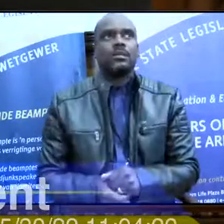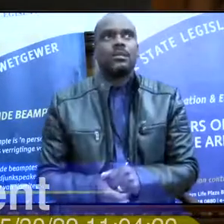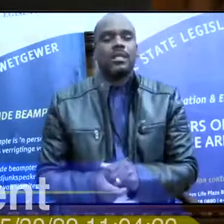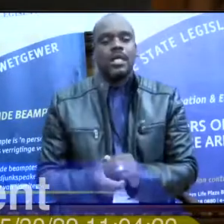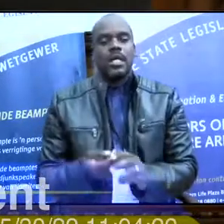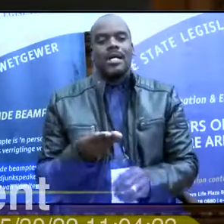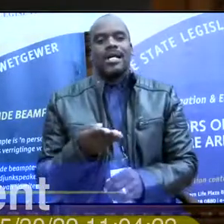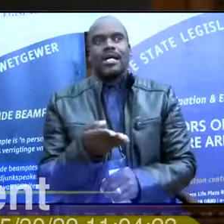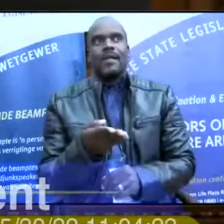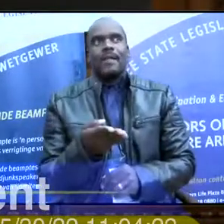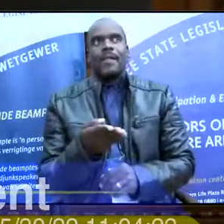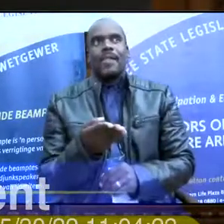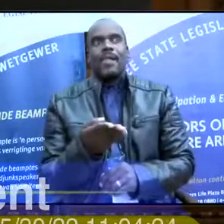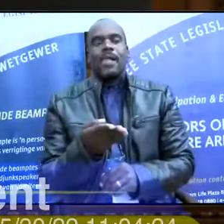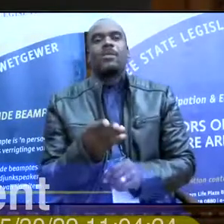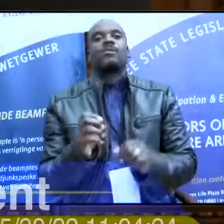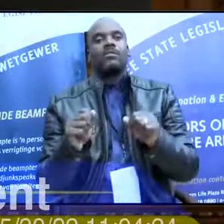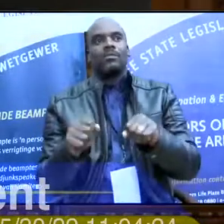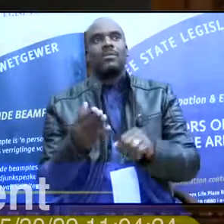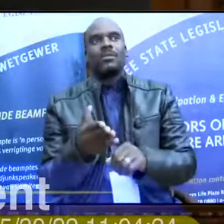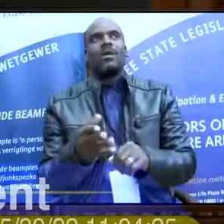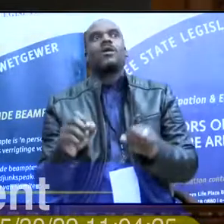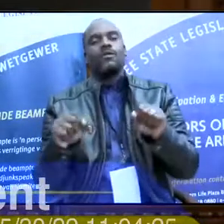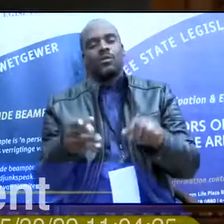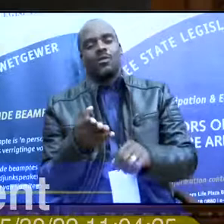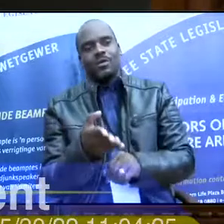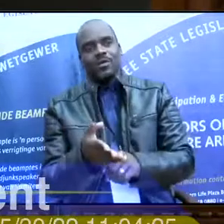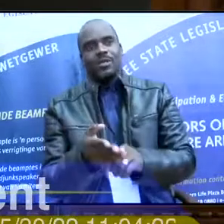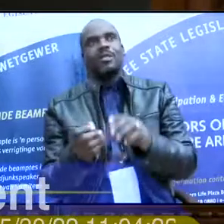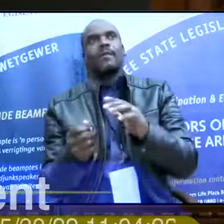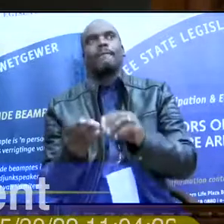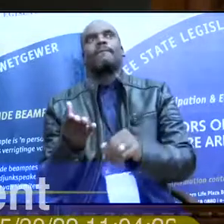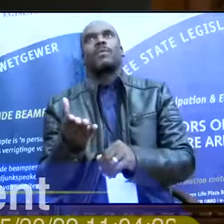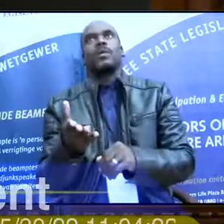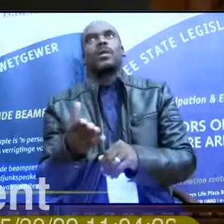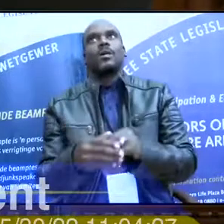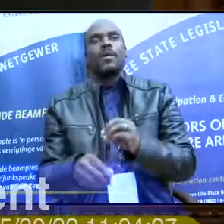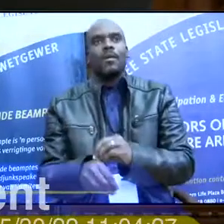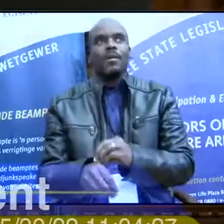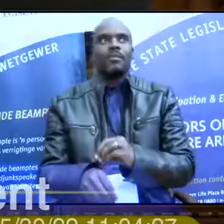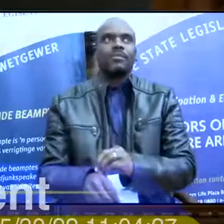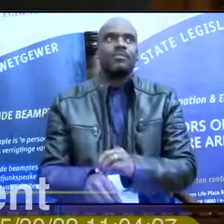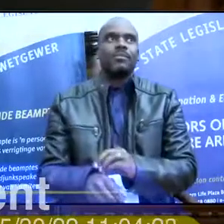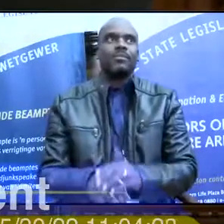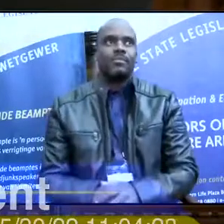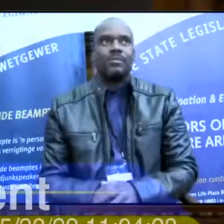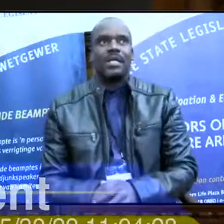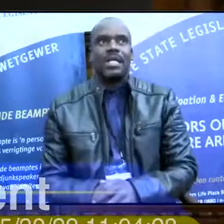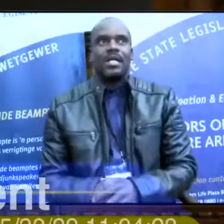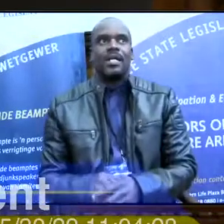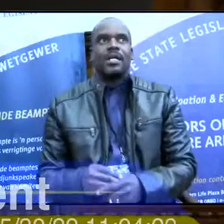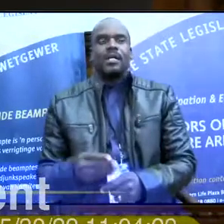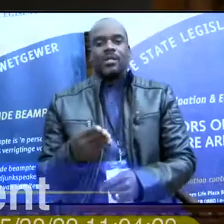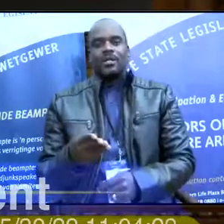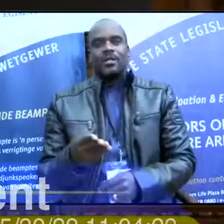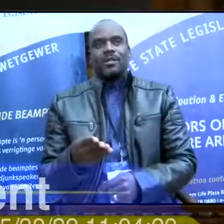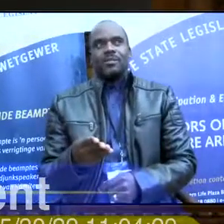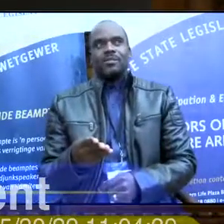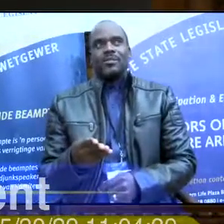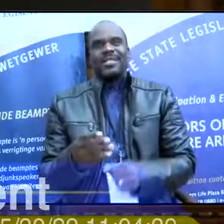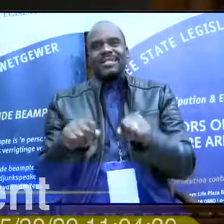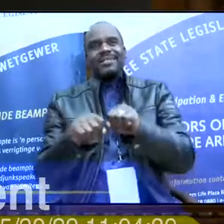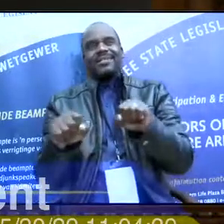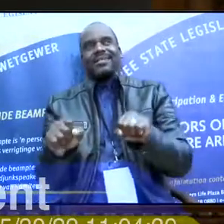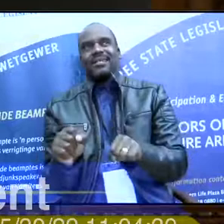fiscal condition and of course spinning in domestic currencies as well so trade on currencies trade